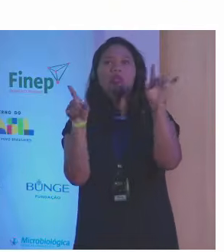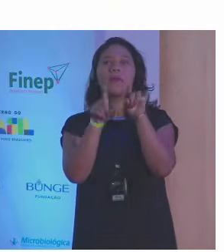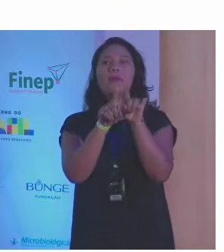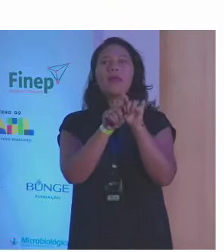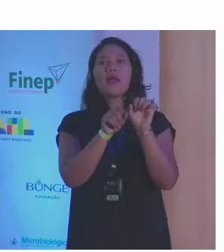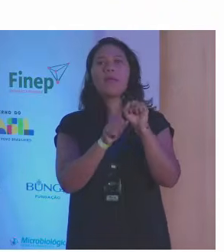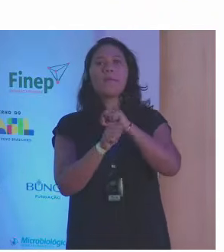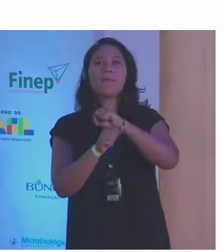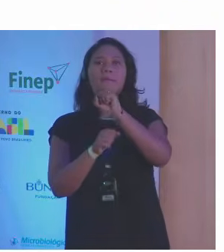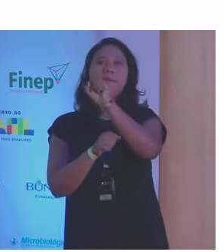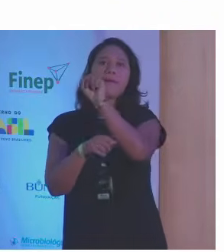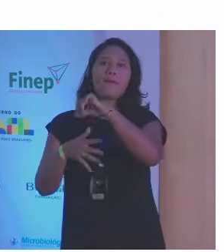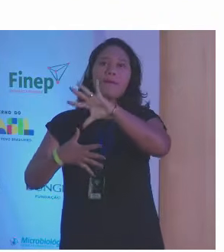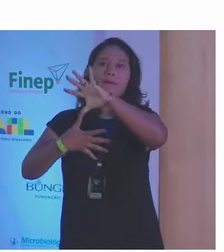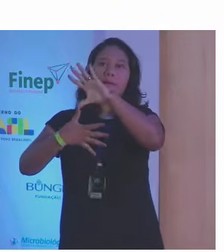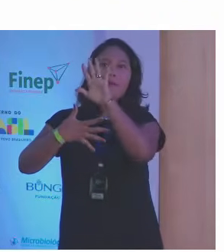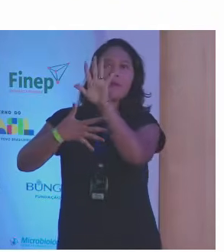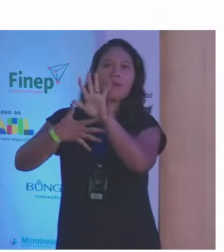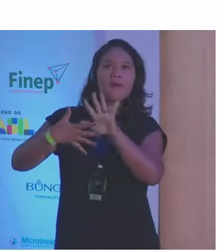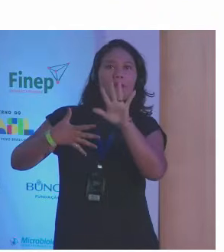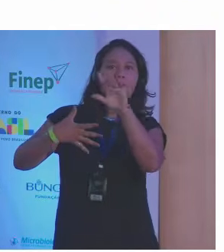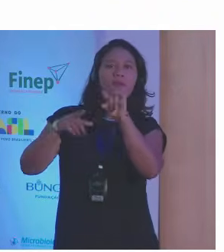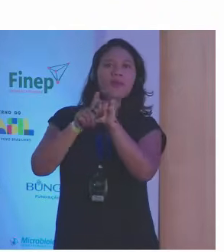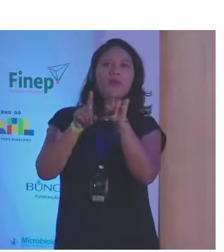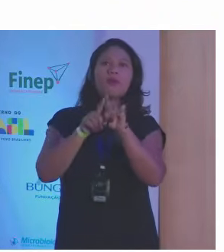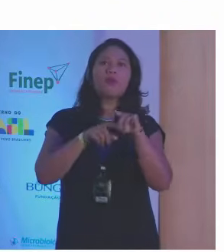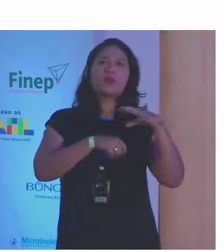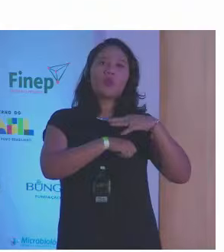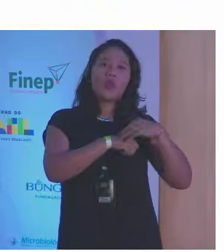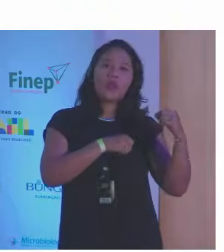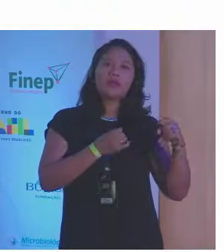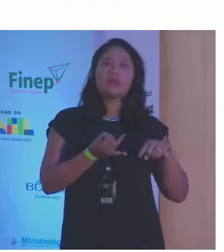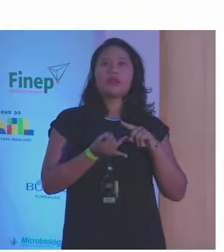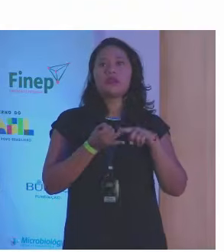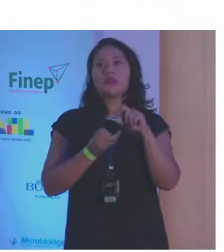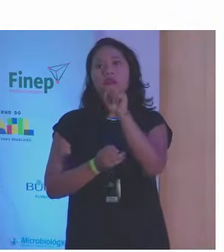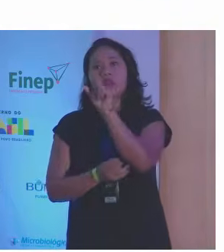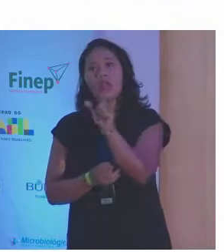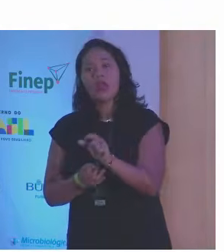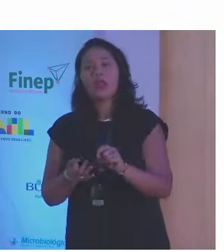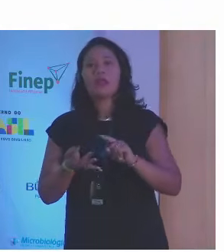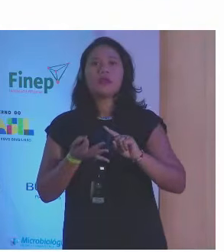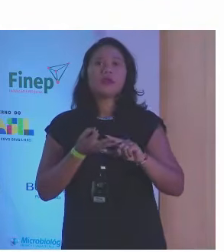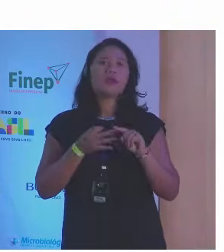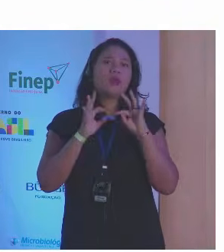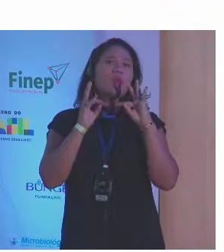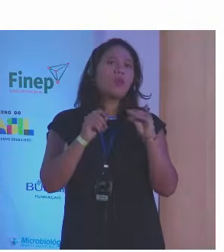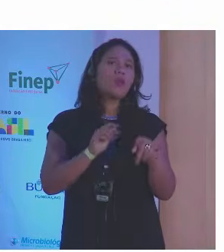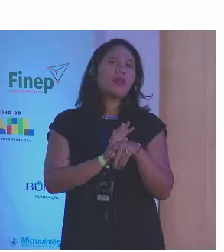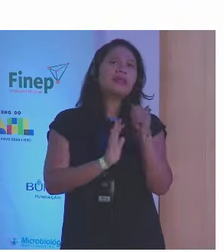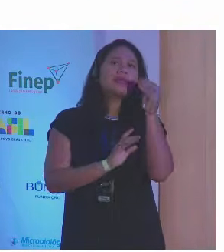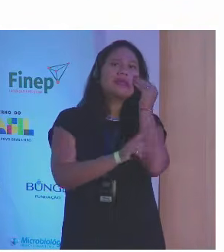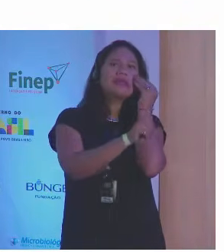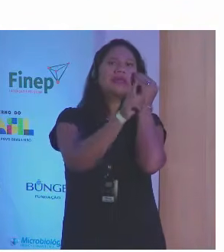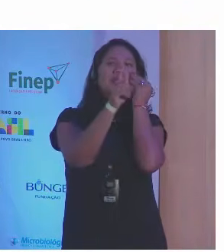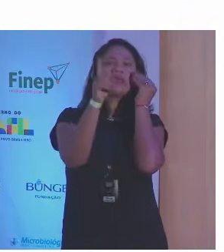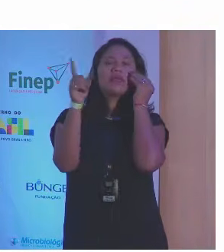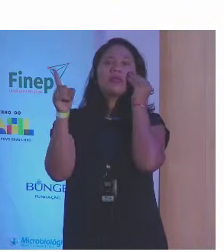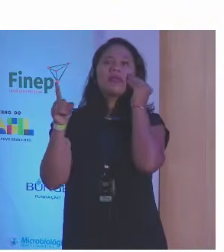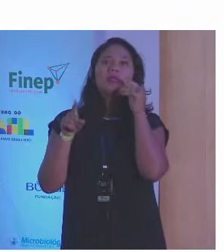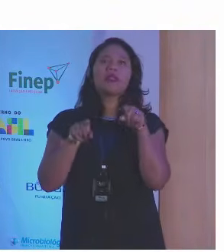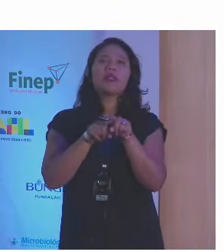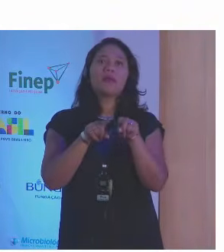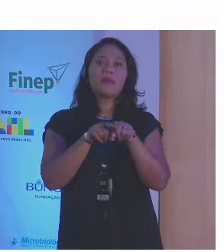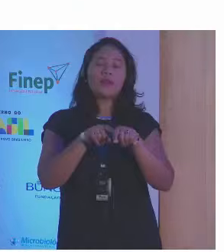also in Sweden. And Italy, they were trying to have something in the Mediterranean Sea, but the French, they were doing the same as well,